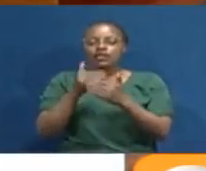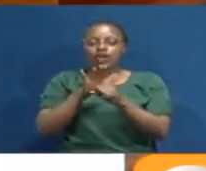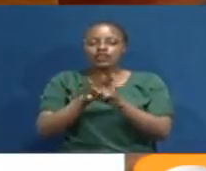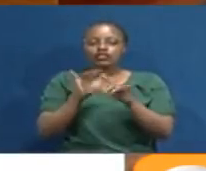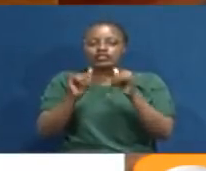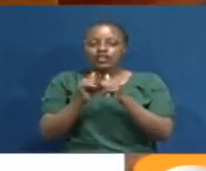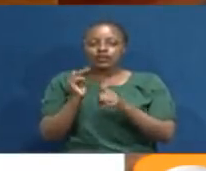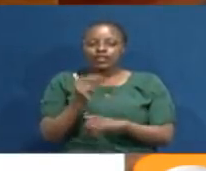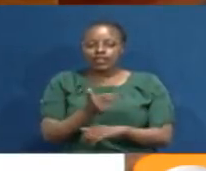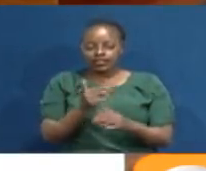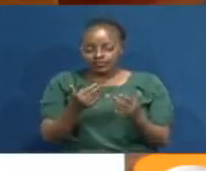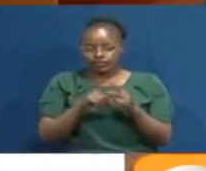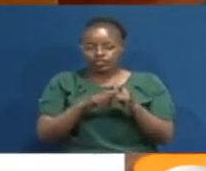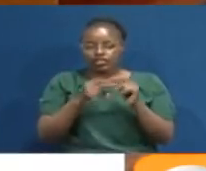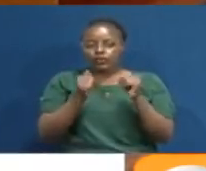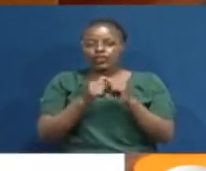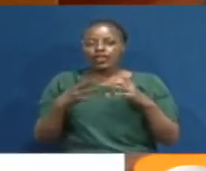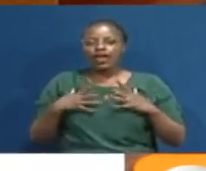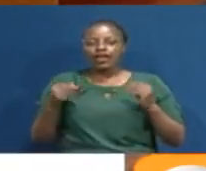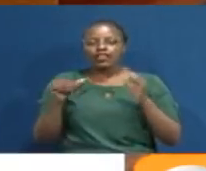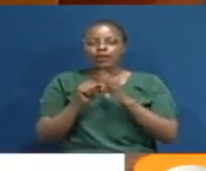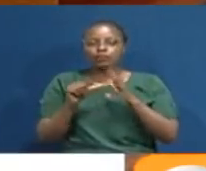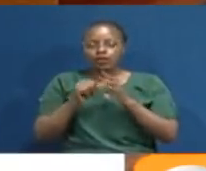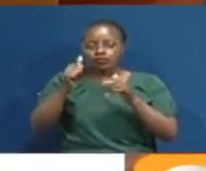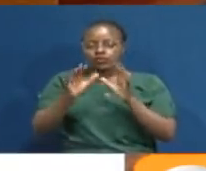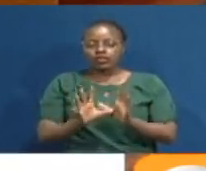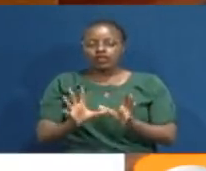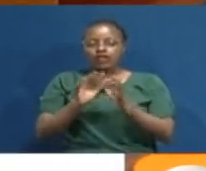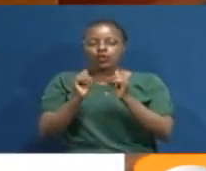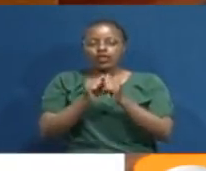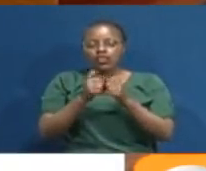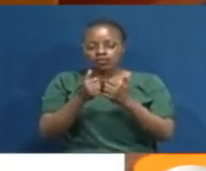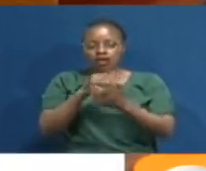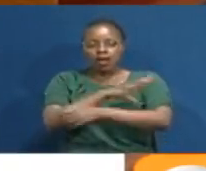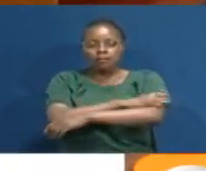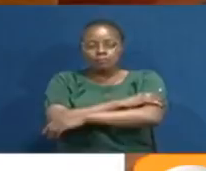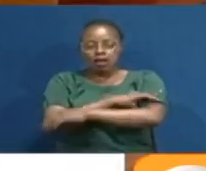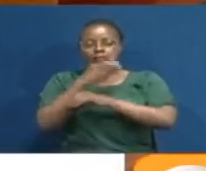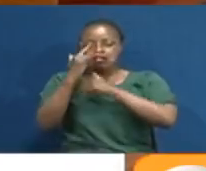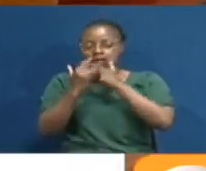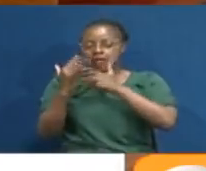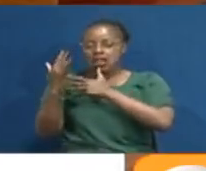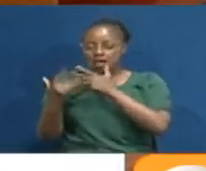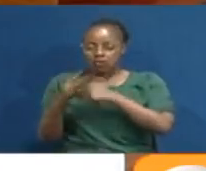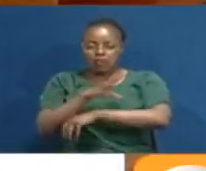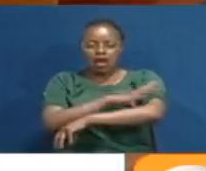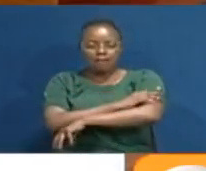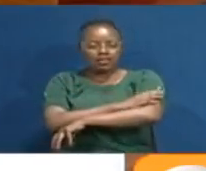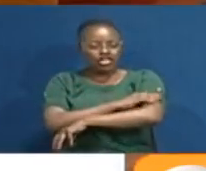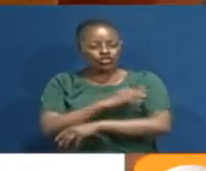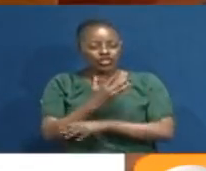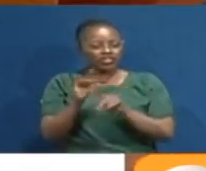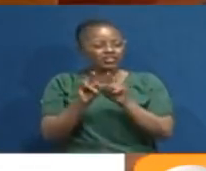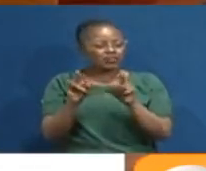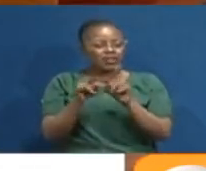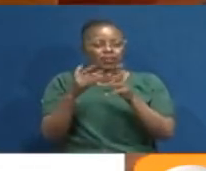Pleasure. Let's begin with the health problems that are associated with high blood pressure. Hypertension, high blood pressure, the